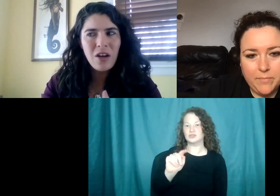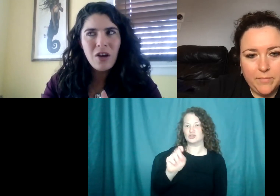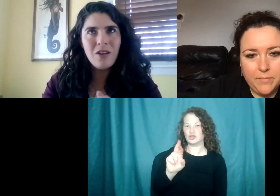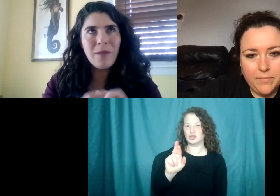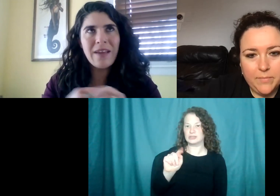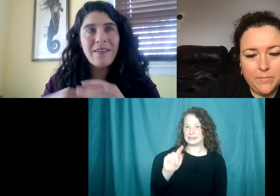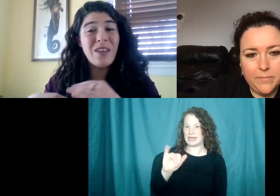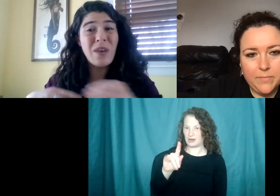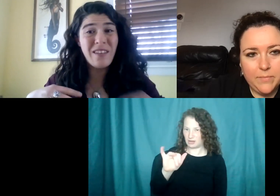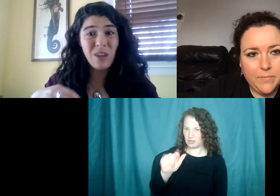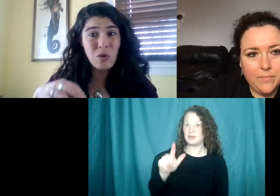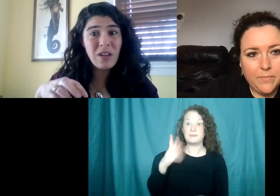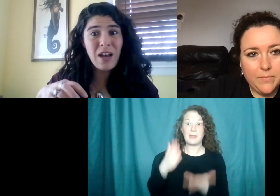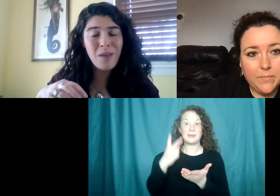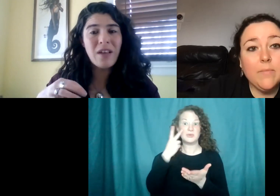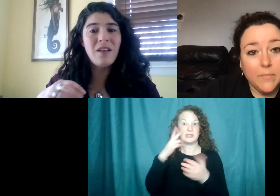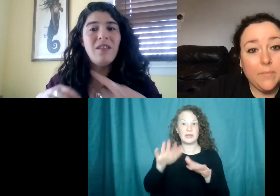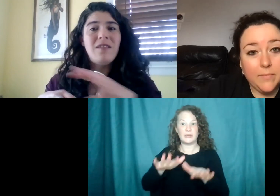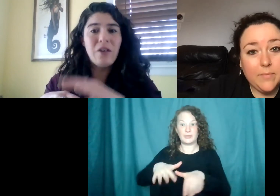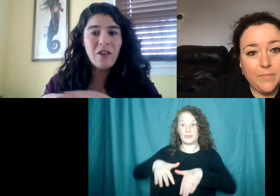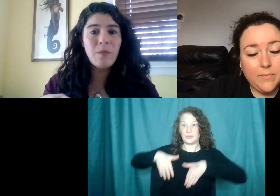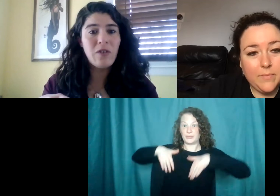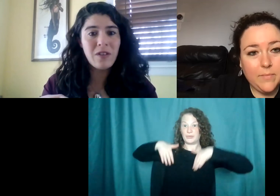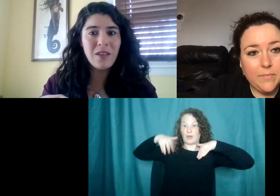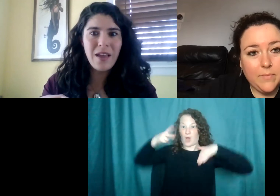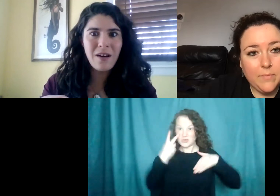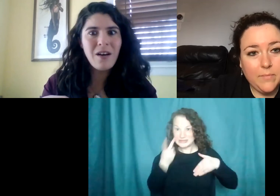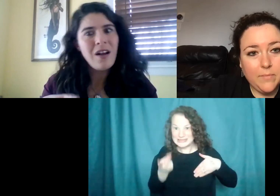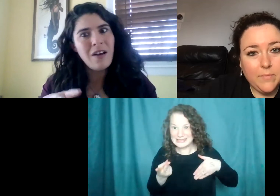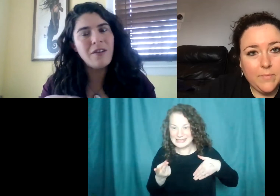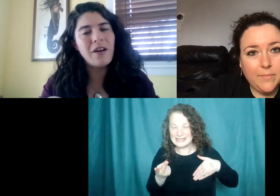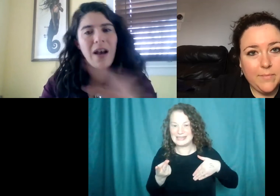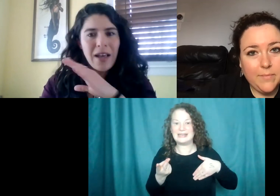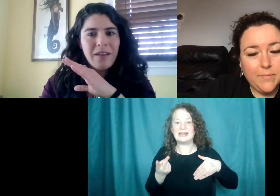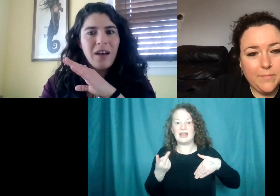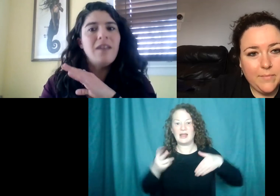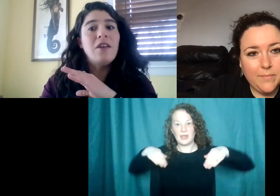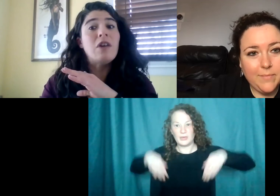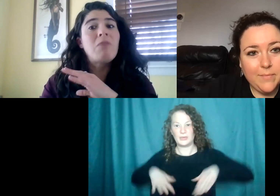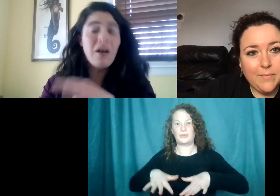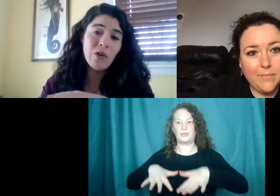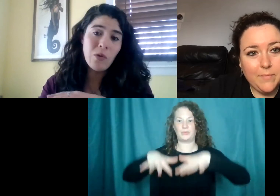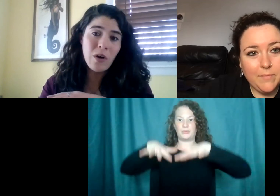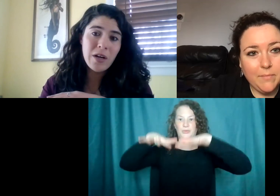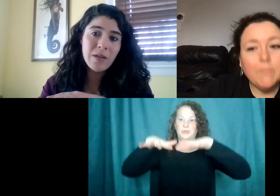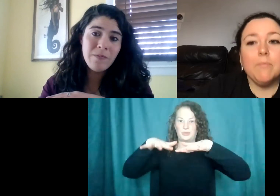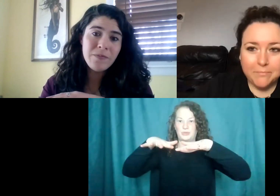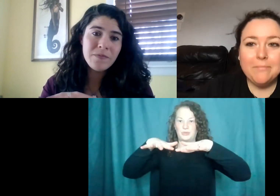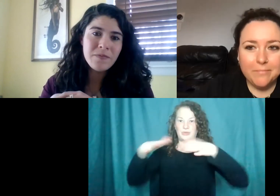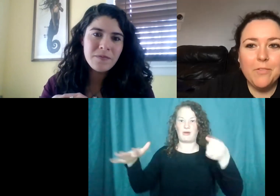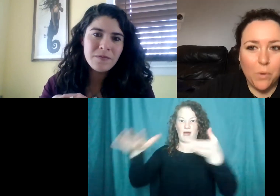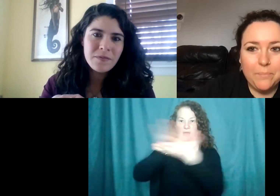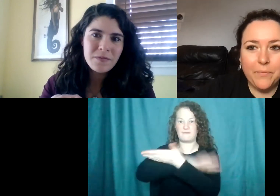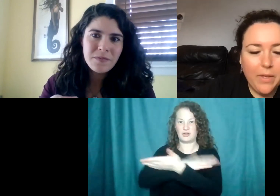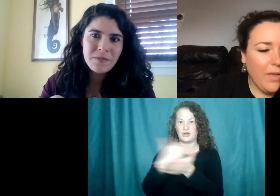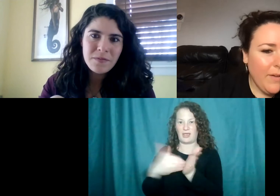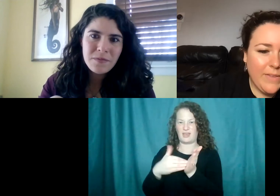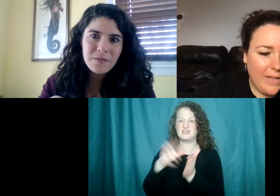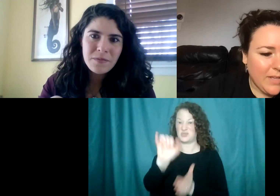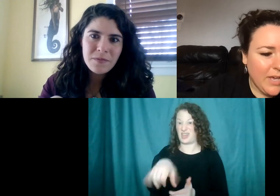that you might see when it's low tide because they're exposed to the air, and during high tide, they're covered with water.